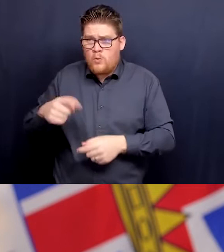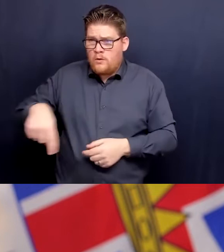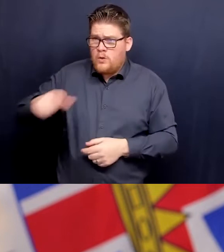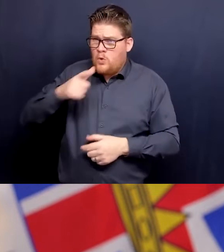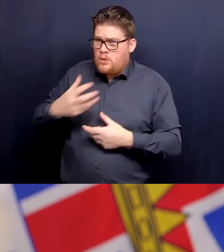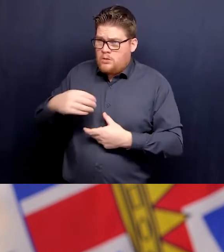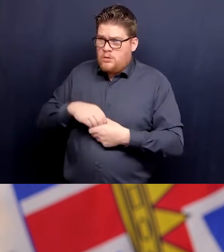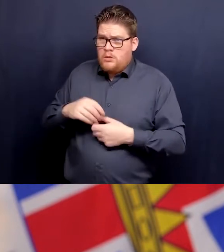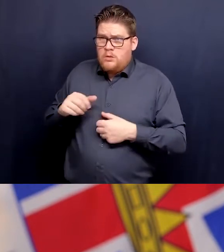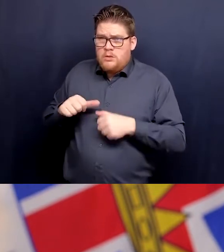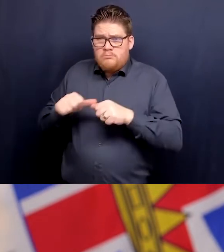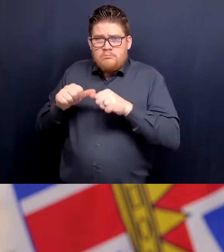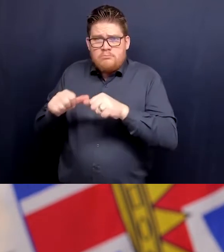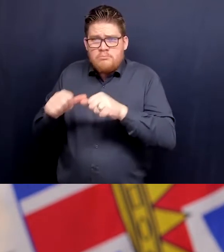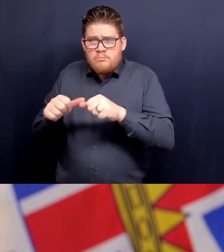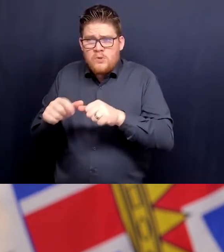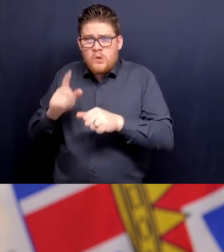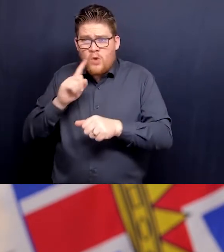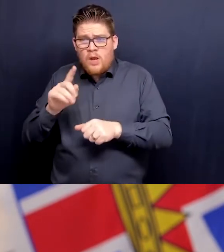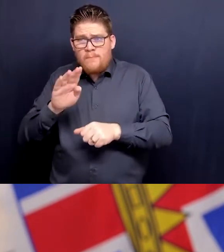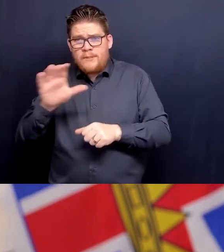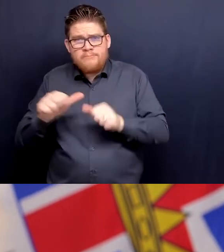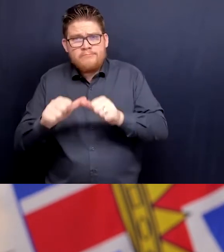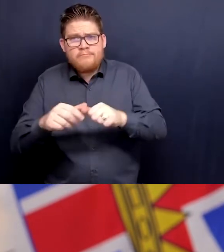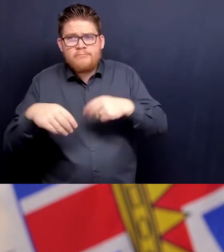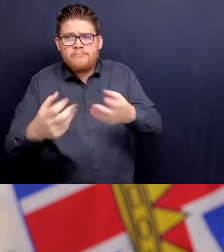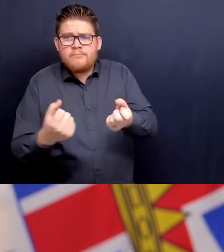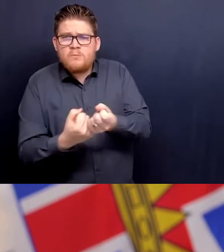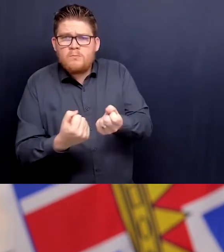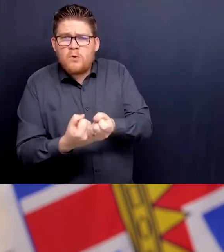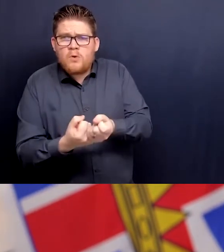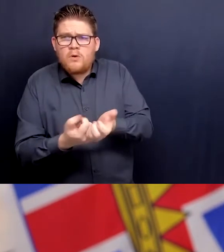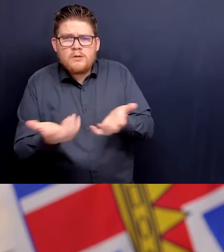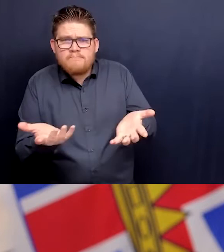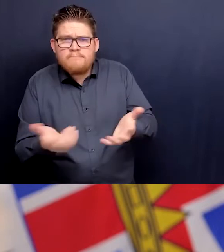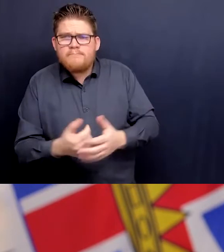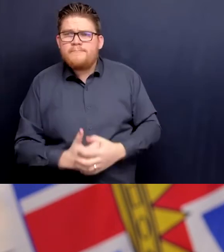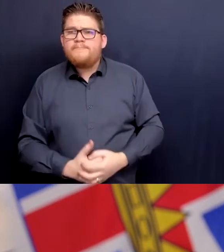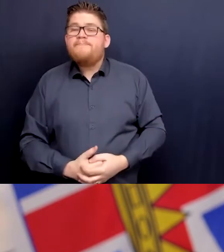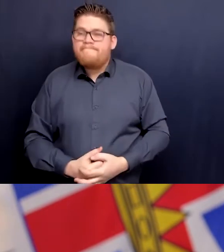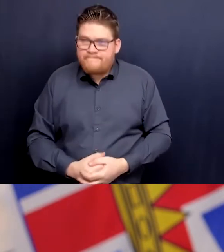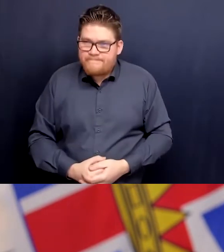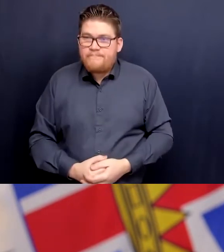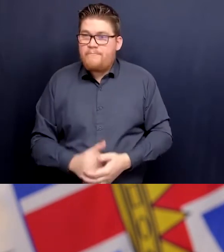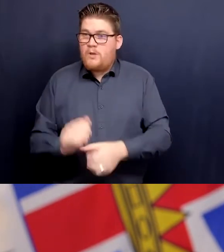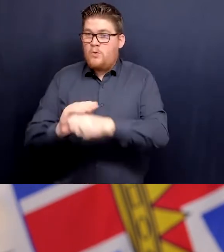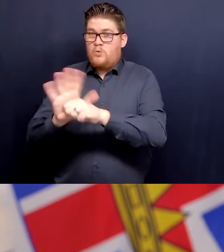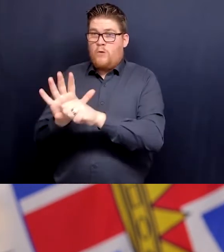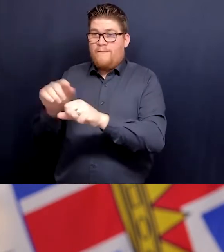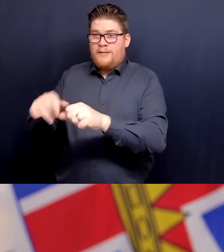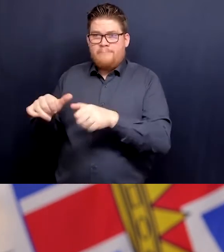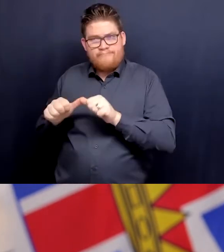Yeah, long COVID is one of those things that is related to infections. We also know that some of the key measures that